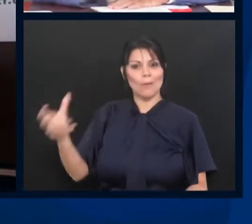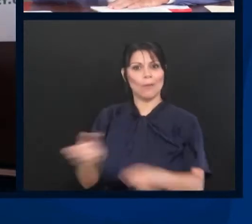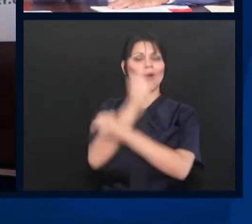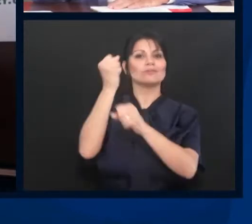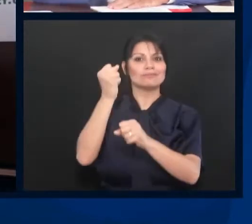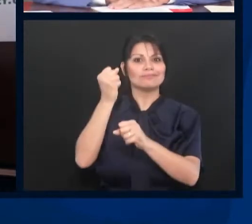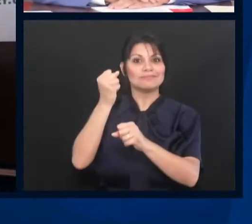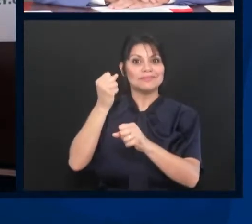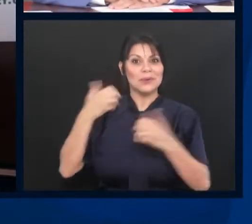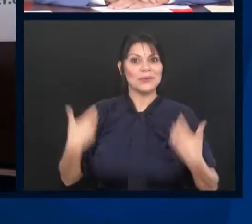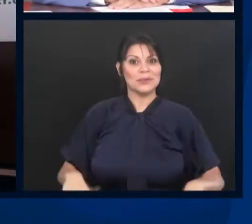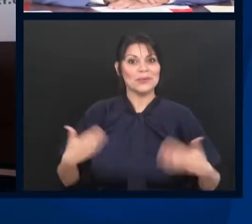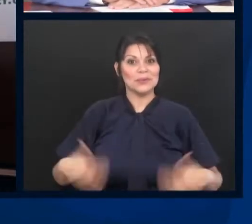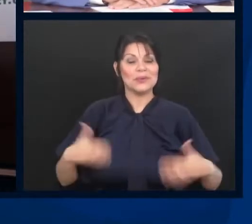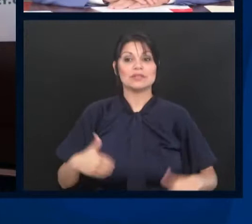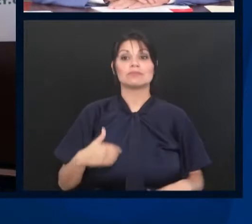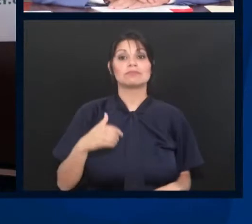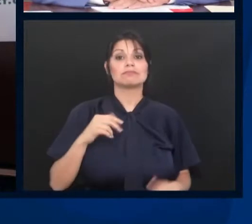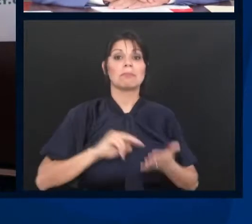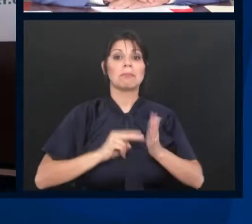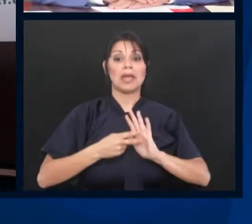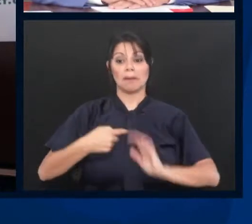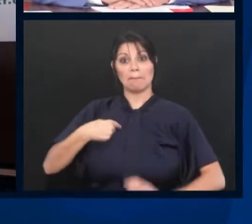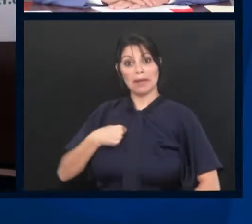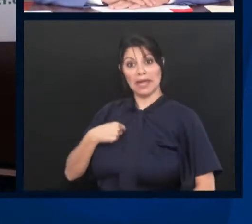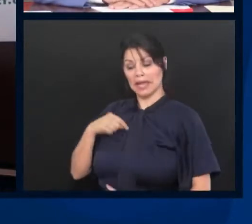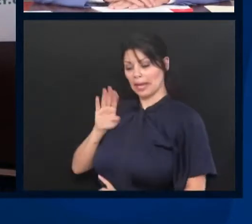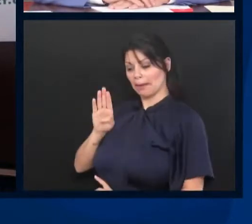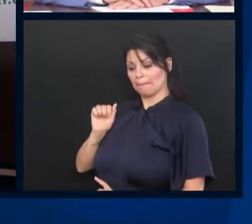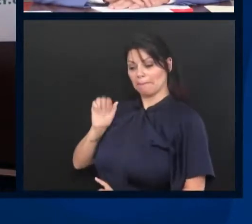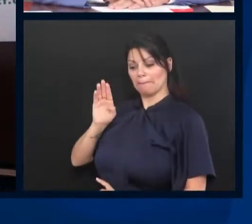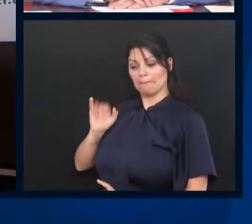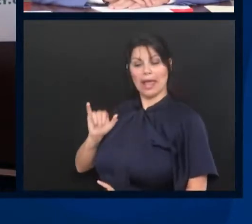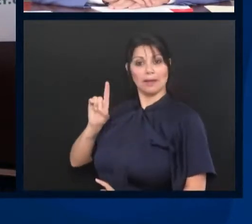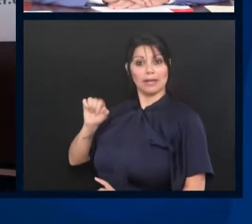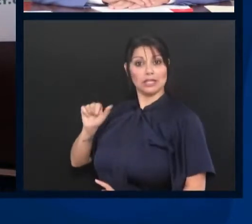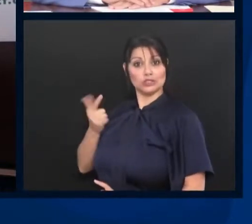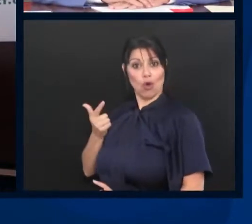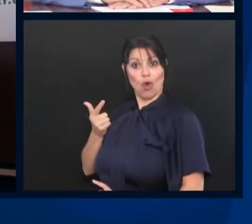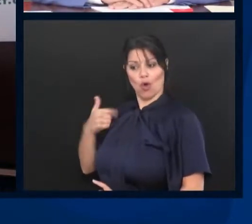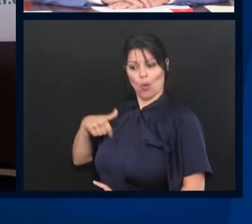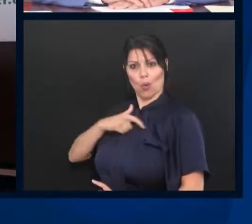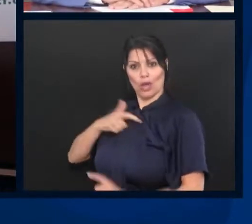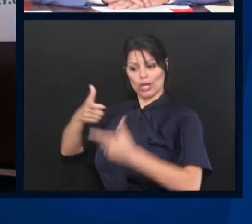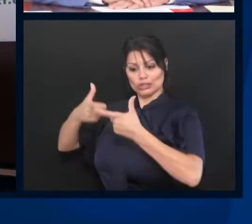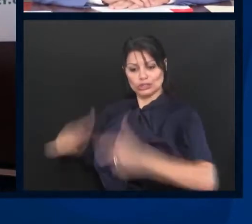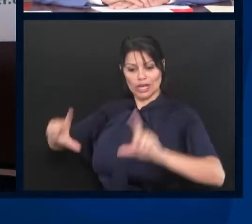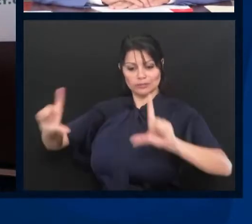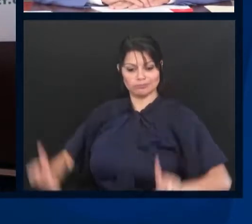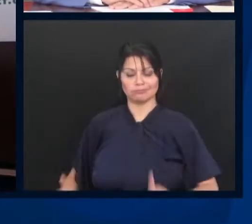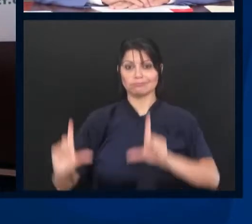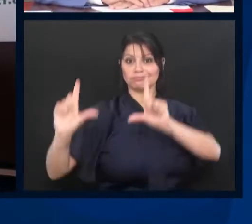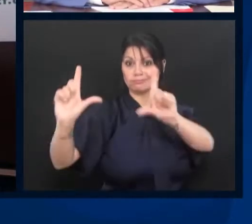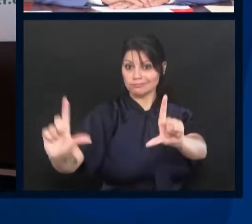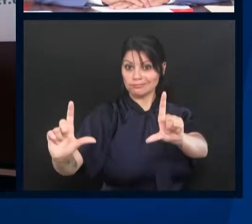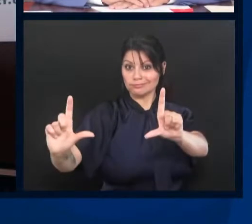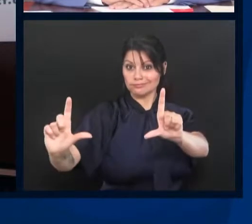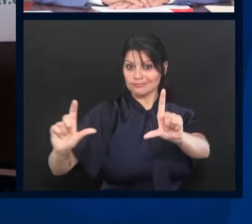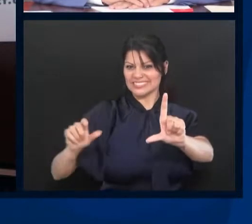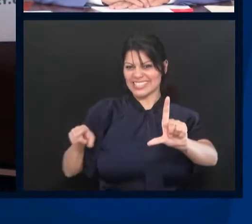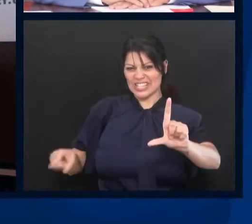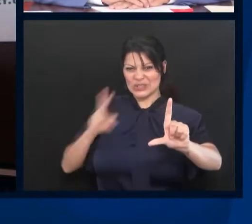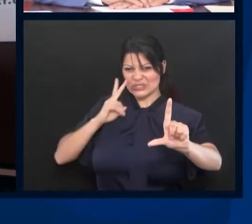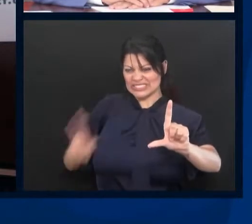So Baby Dog and I just handed him right there a check from all of us from West Virginia, Baby Dog's